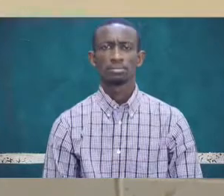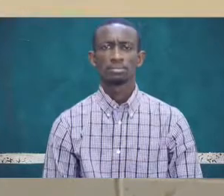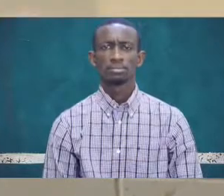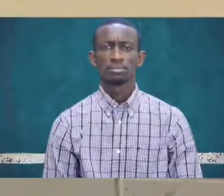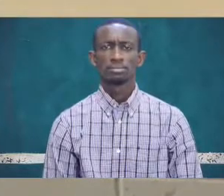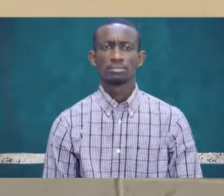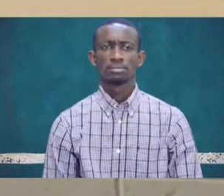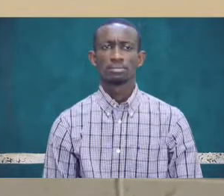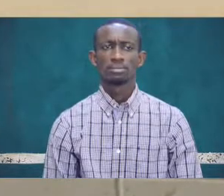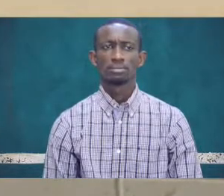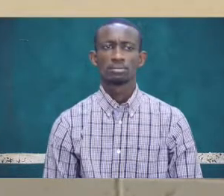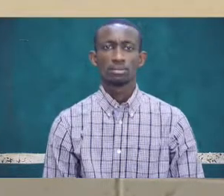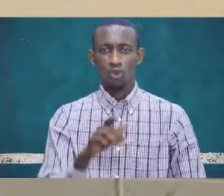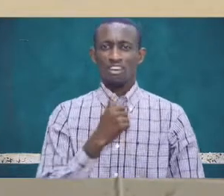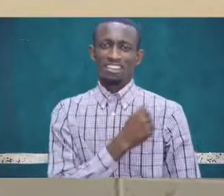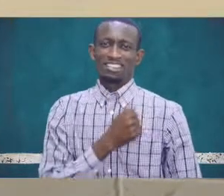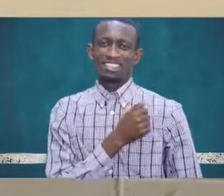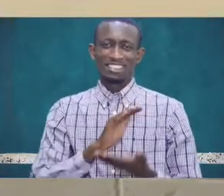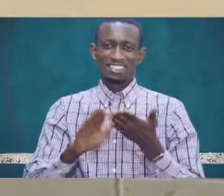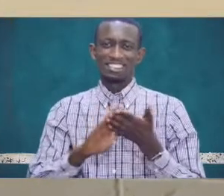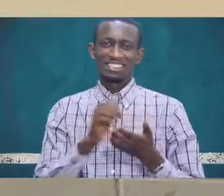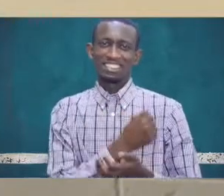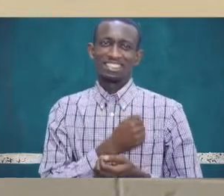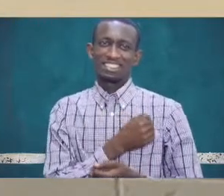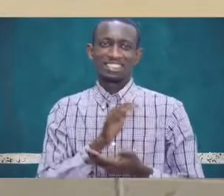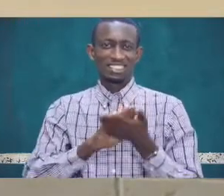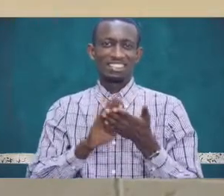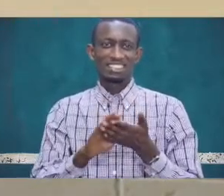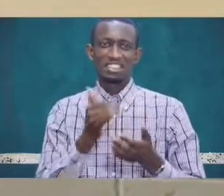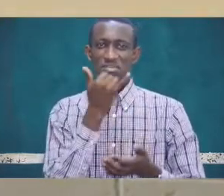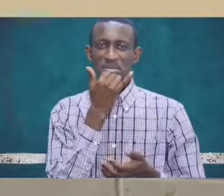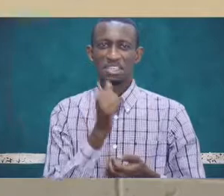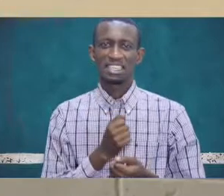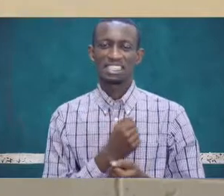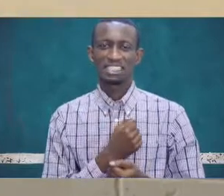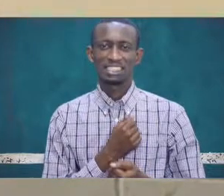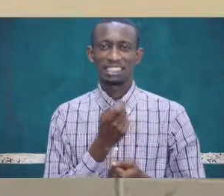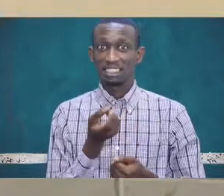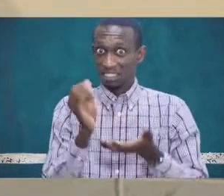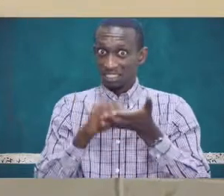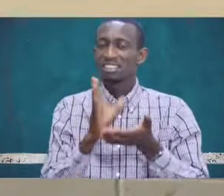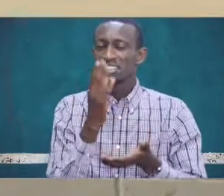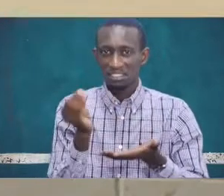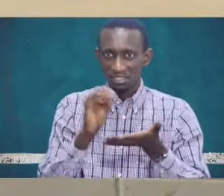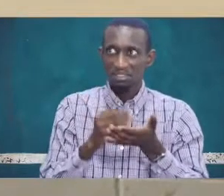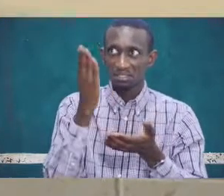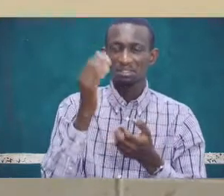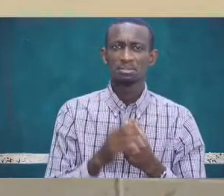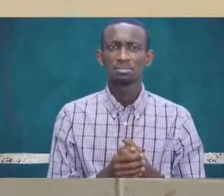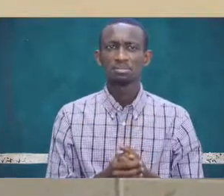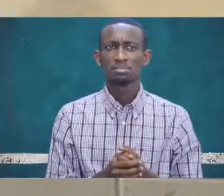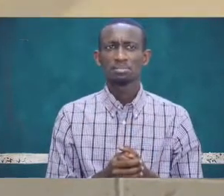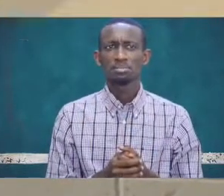Oh, I beg your pardon. I beg your pardon. I have to repeat this. So